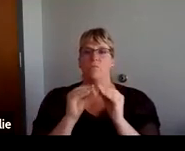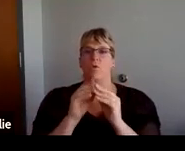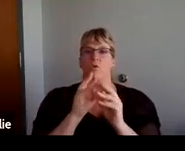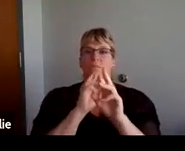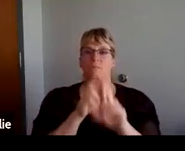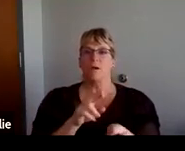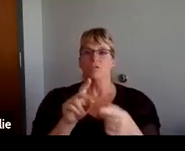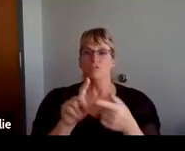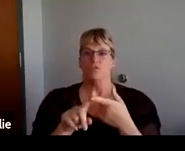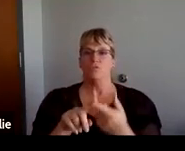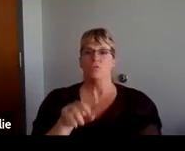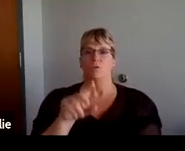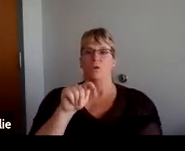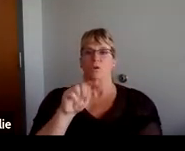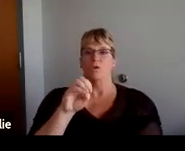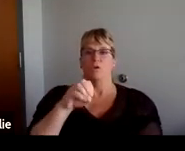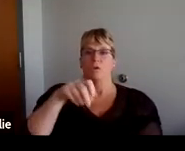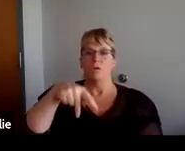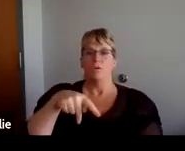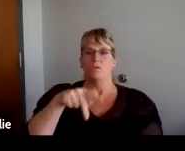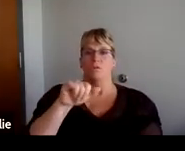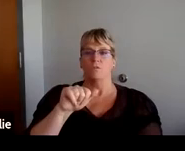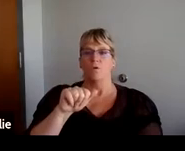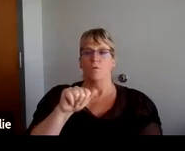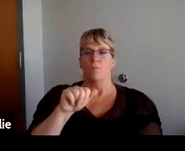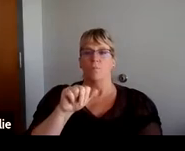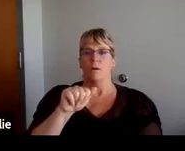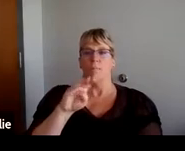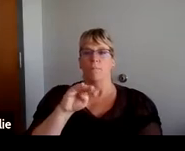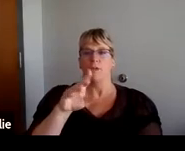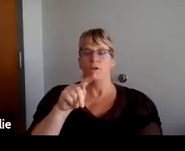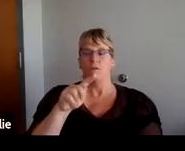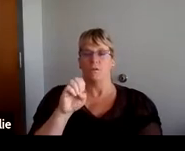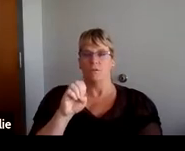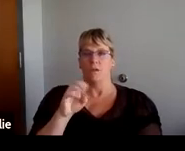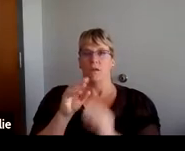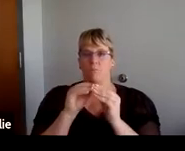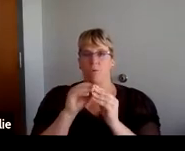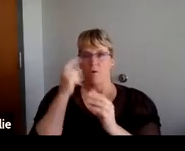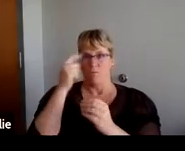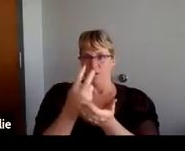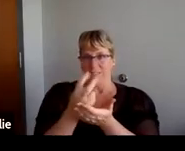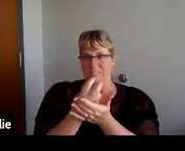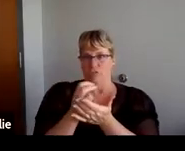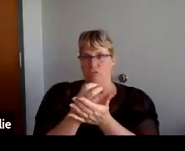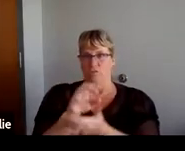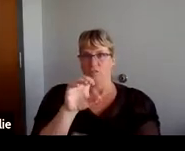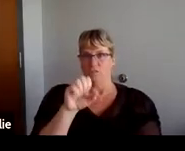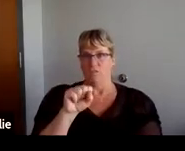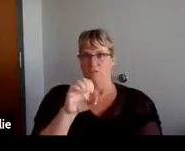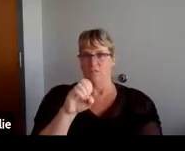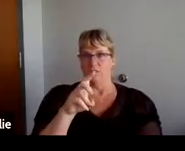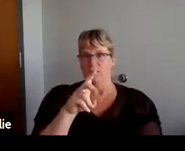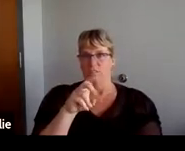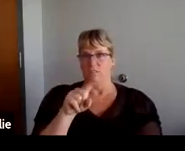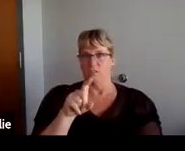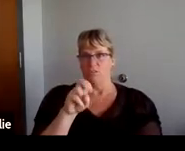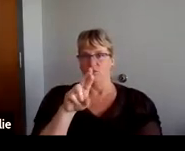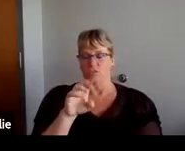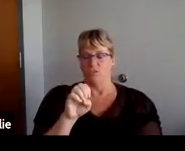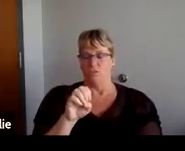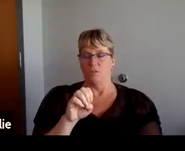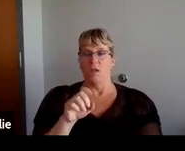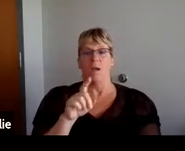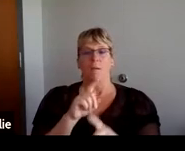to topiramate, which is Topamax, an old anti-seizure medication that we sometimes see used in mental health these days.